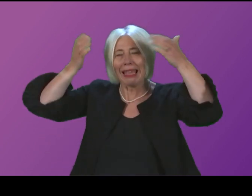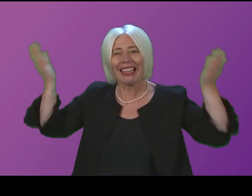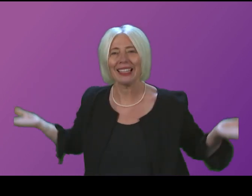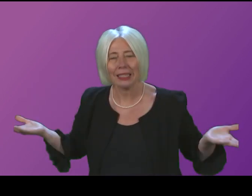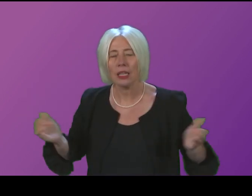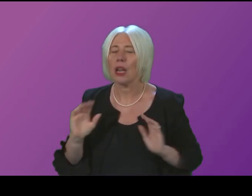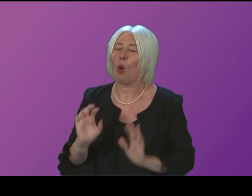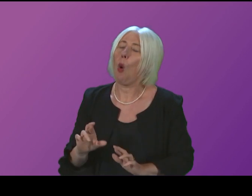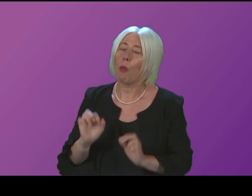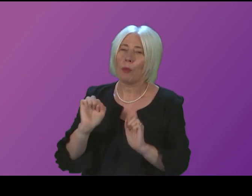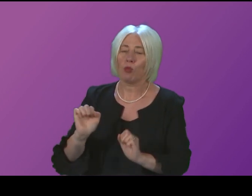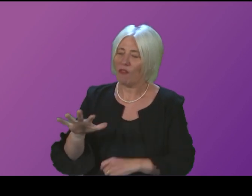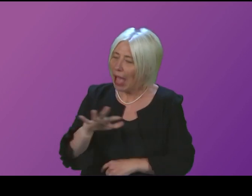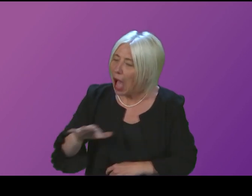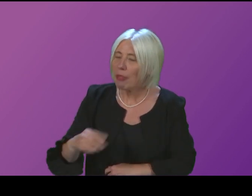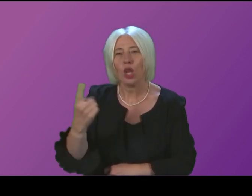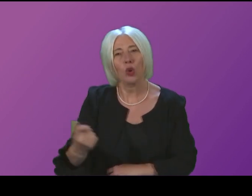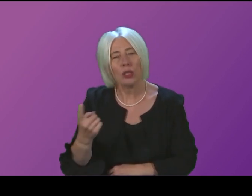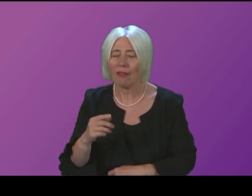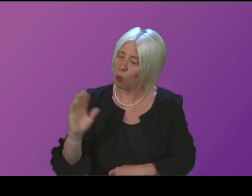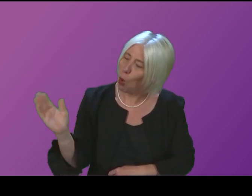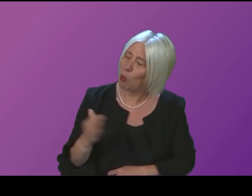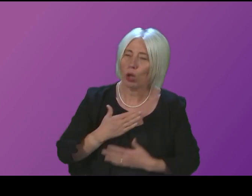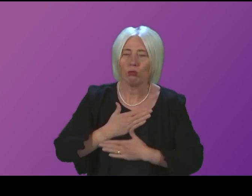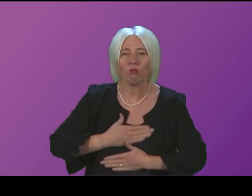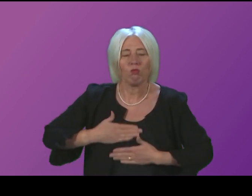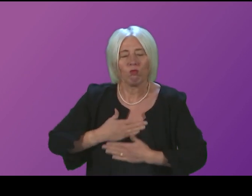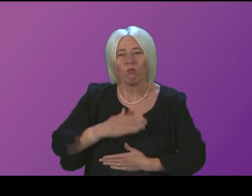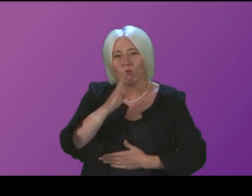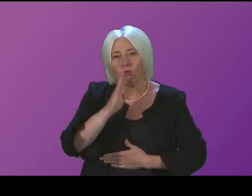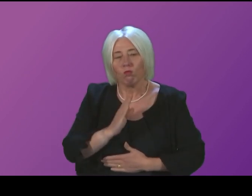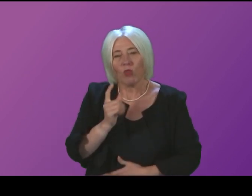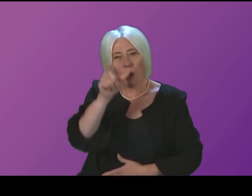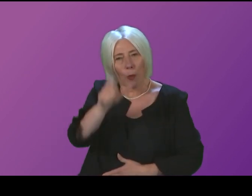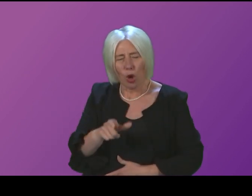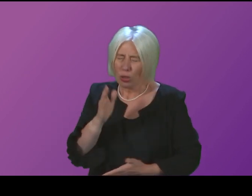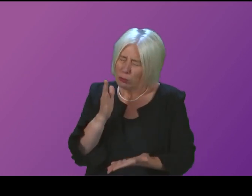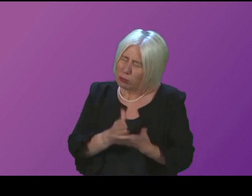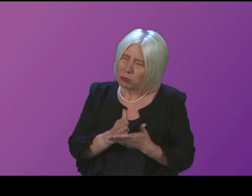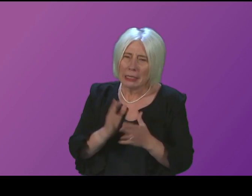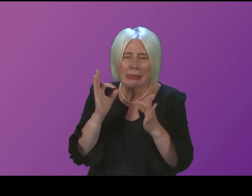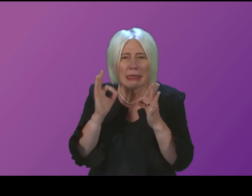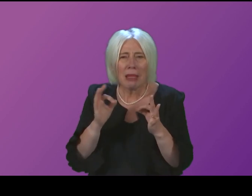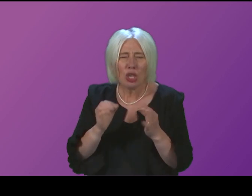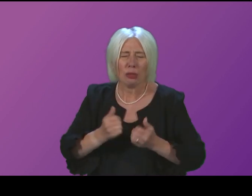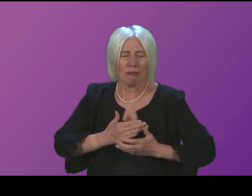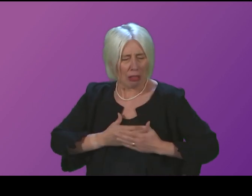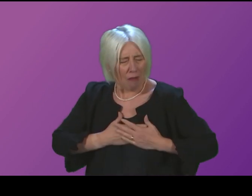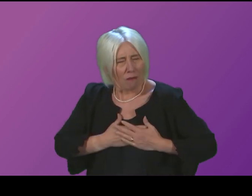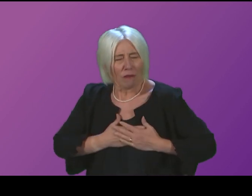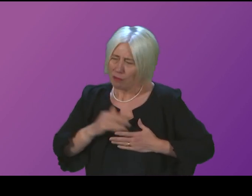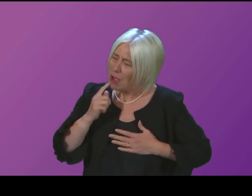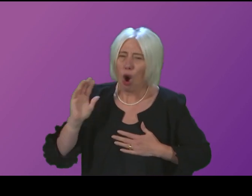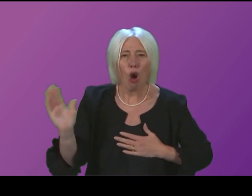family much comfort that we are all grieving the passing of someone who was so special, cherished, and loved by us